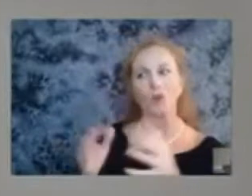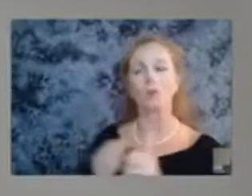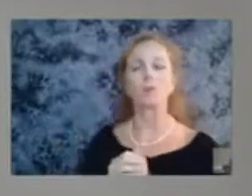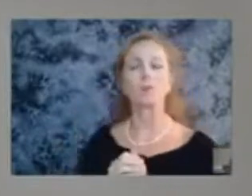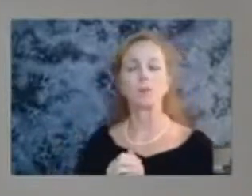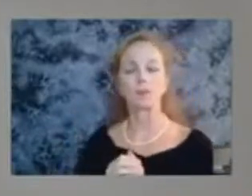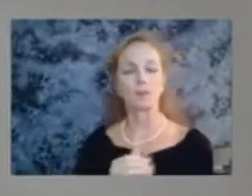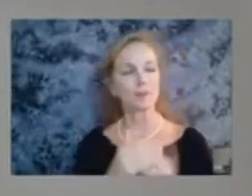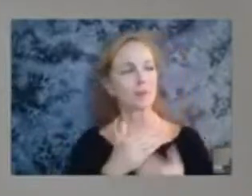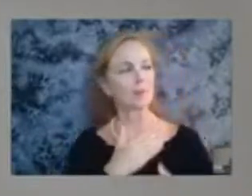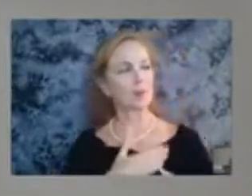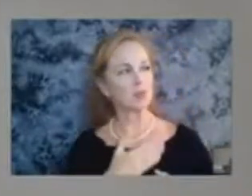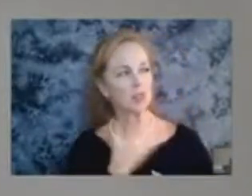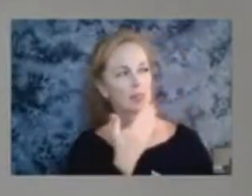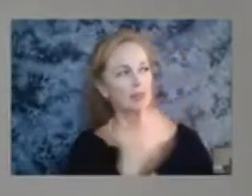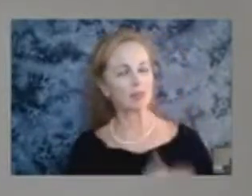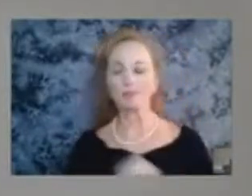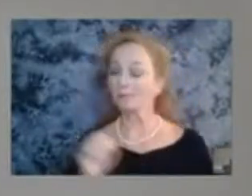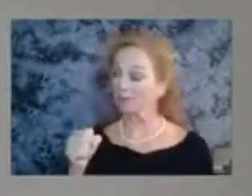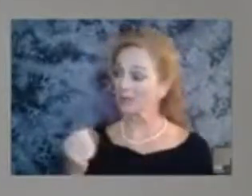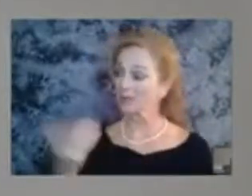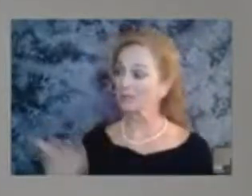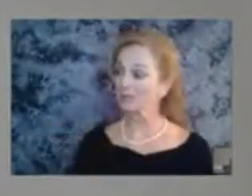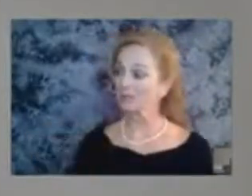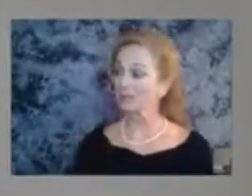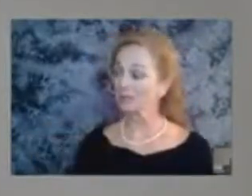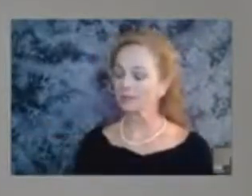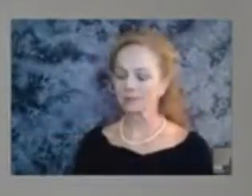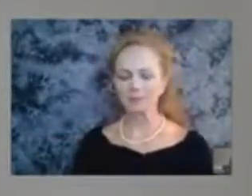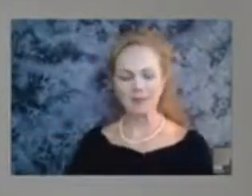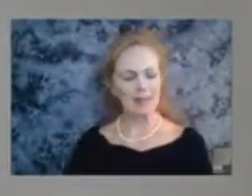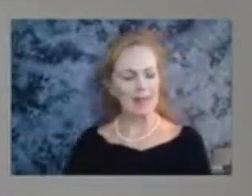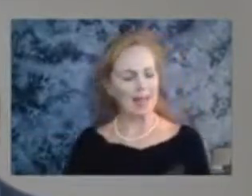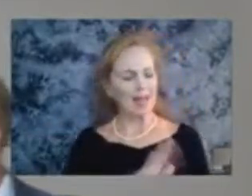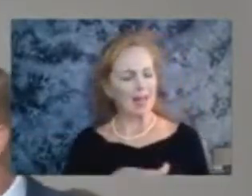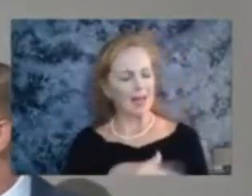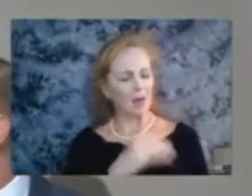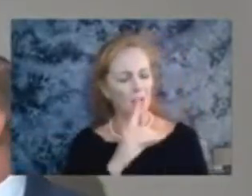Yes, sir. Madam Chair, I think I had one more here.